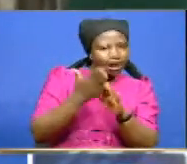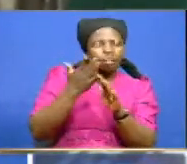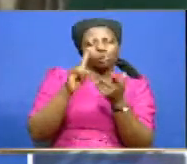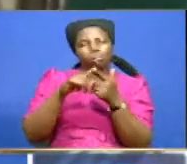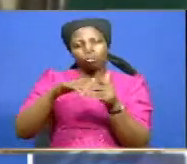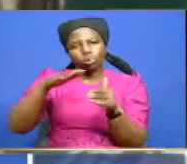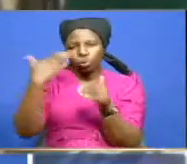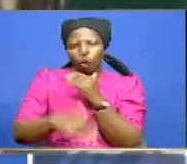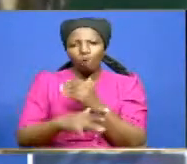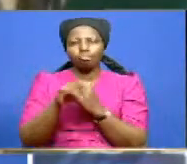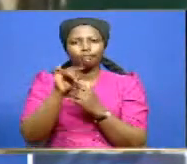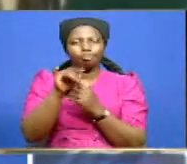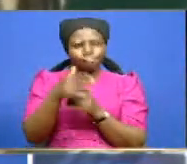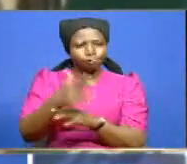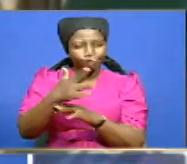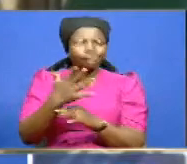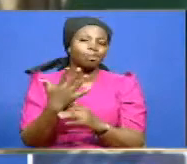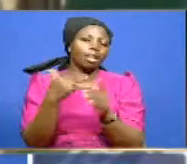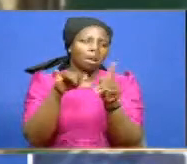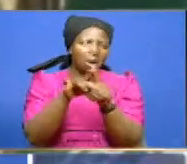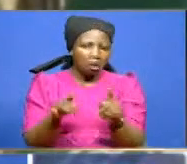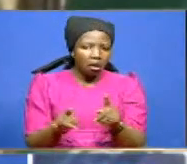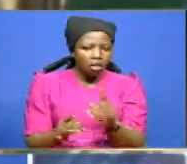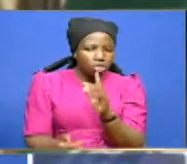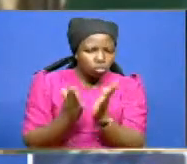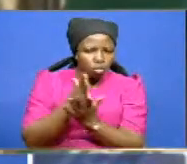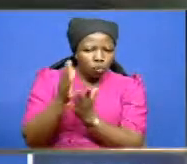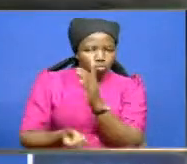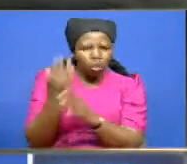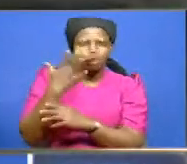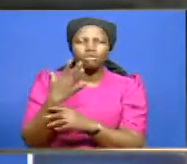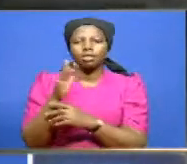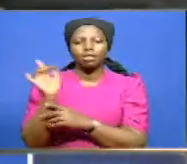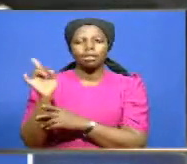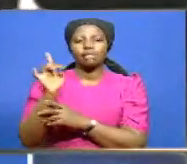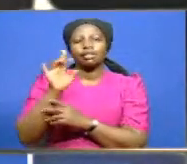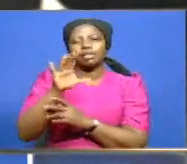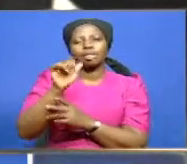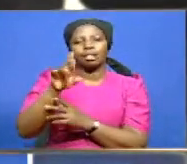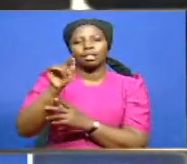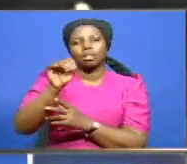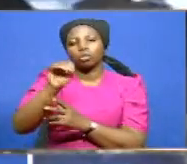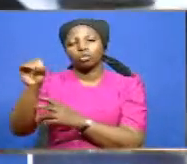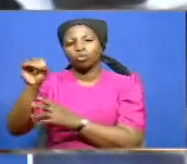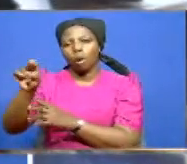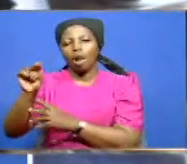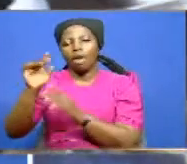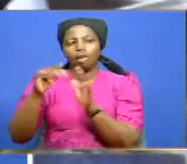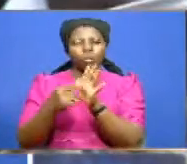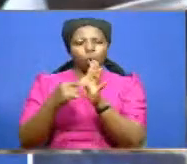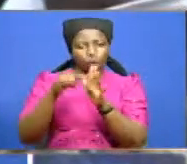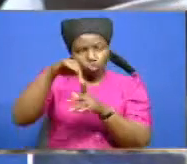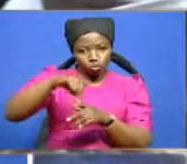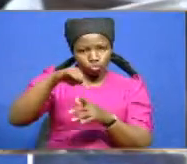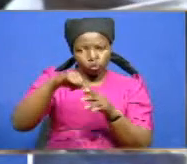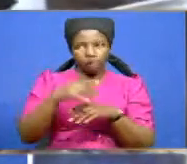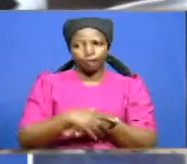by launching the World Cartoon Festival today. The competition will run from December 2020 to